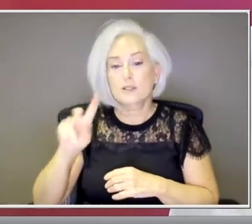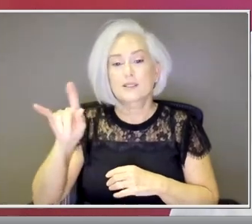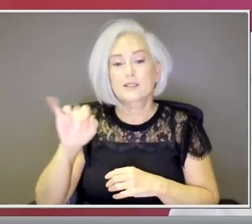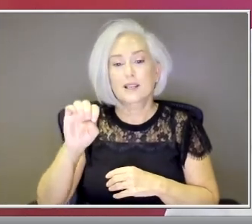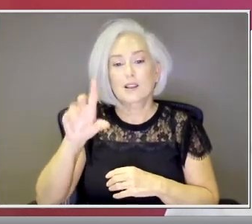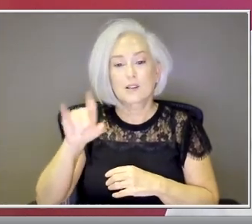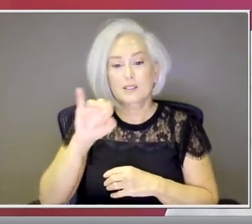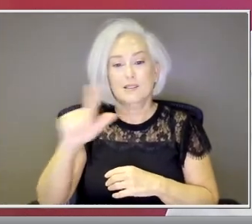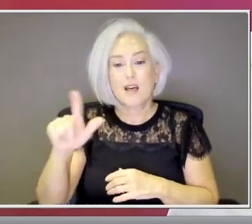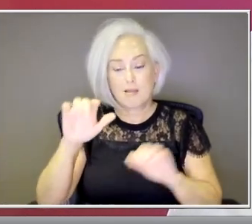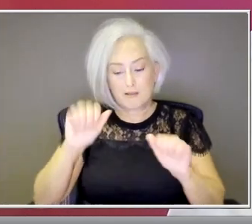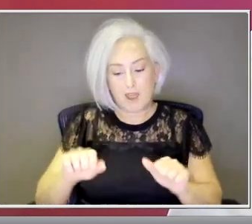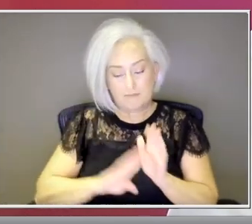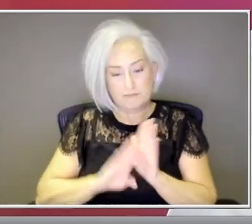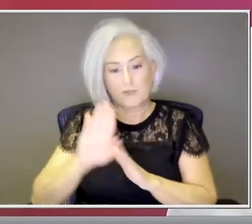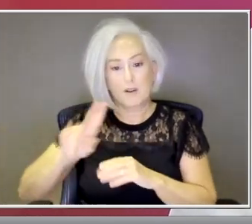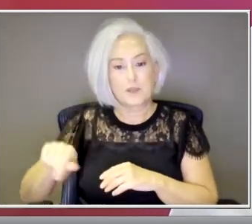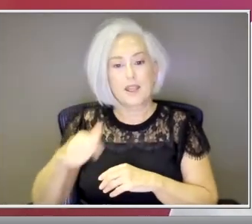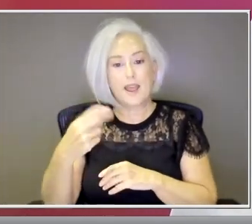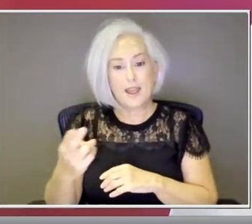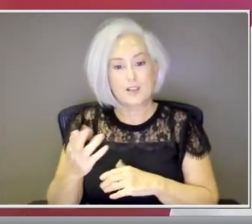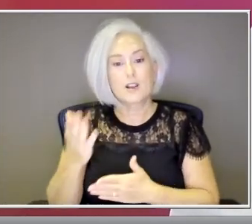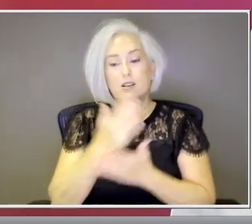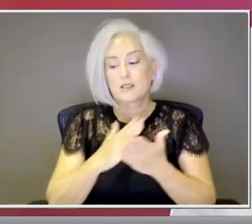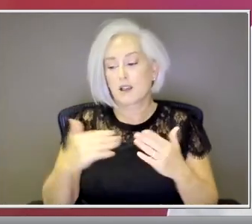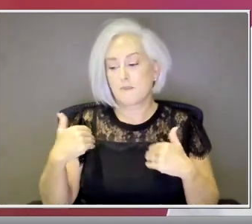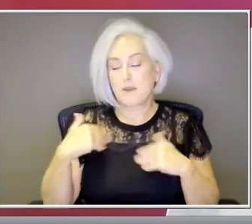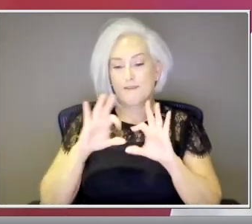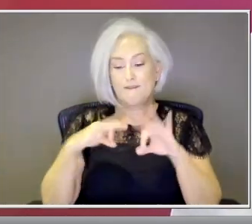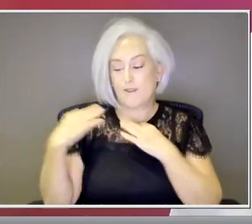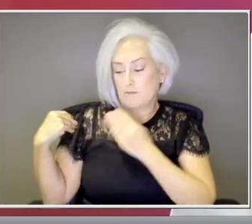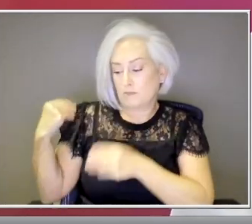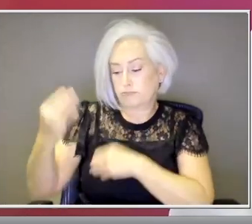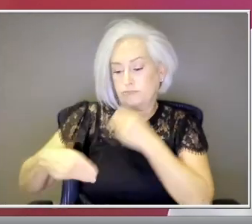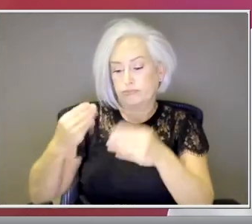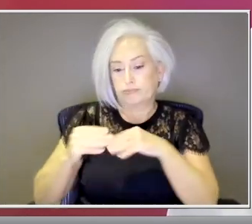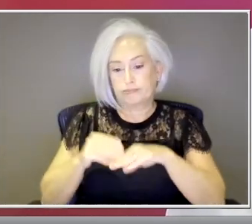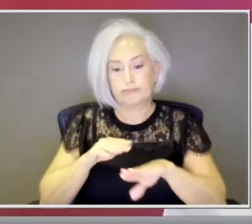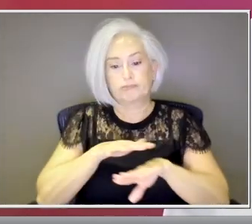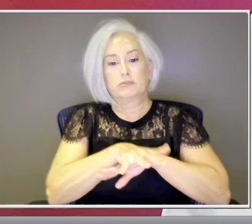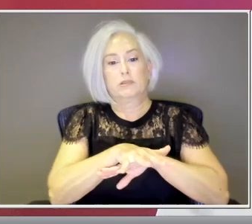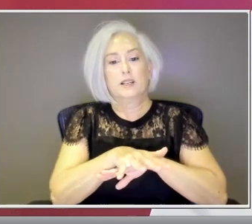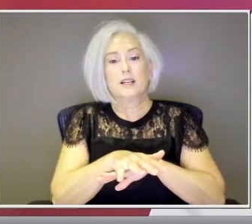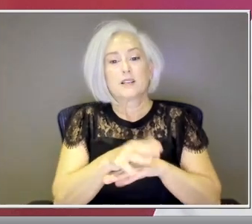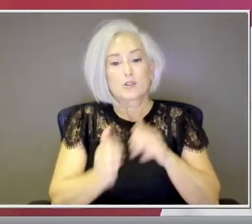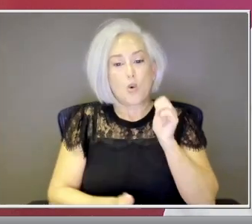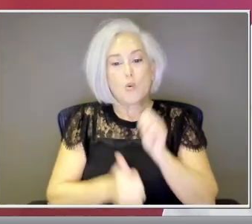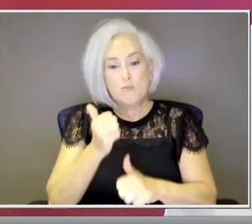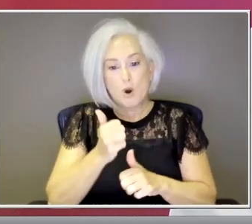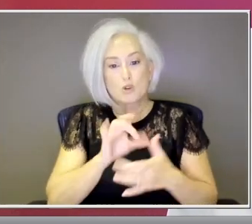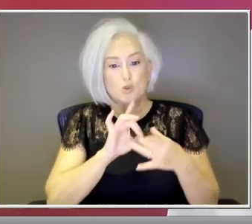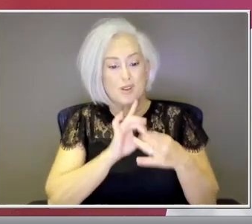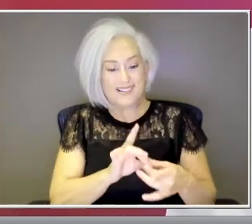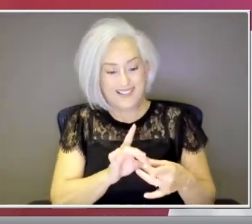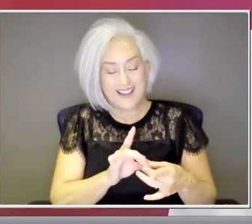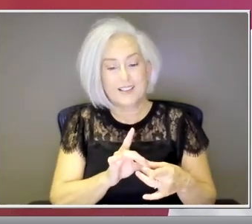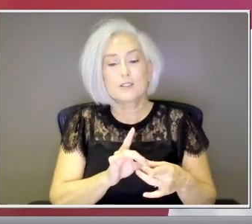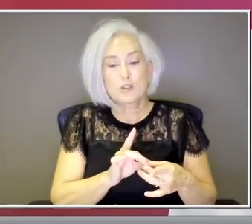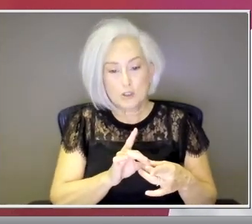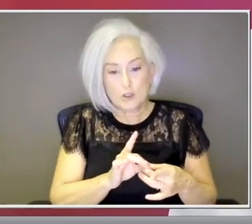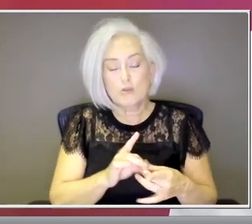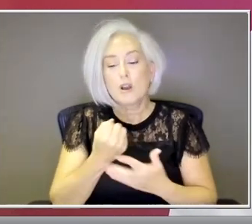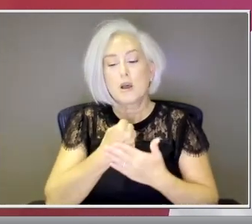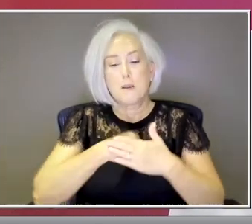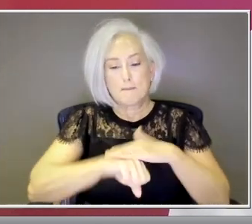some patients that have a genetic predisposition. So most cases related to congenital heart disease, but there are a different variety of causes